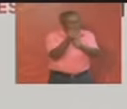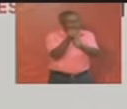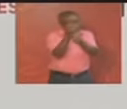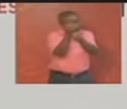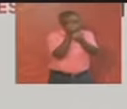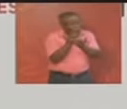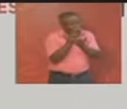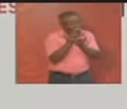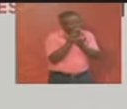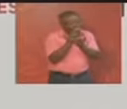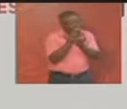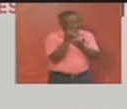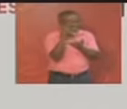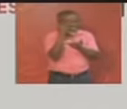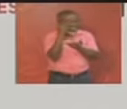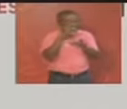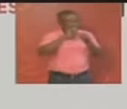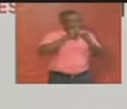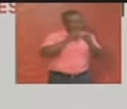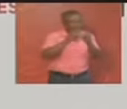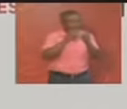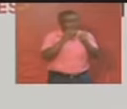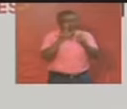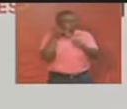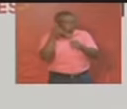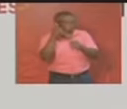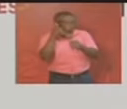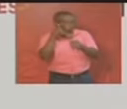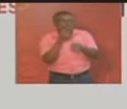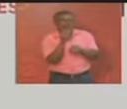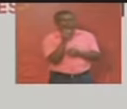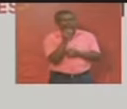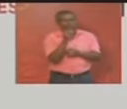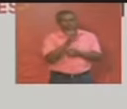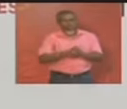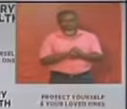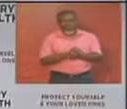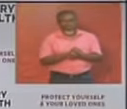to Dr. Hoyt for the more detailed answer.